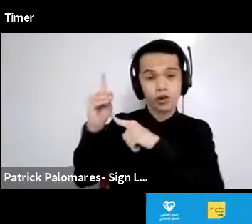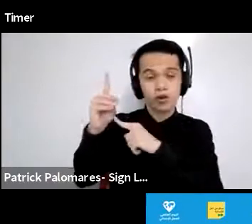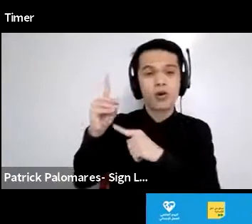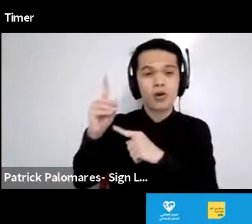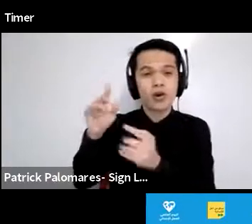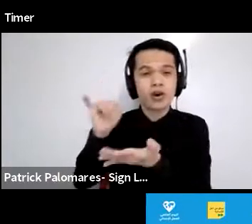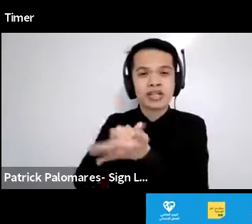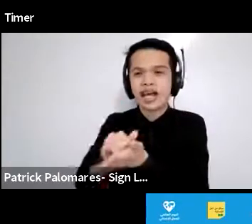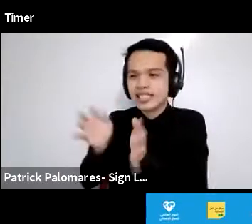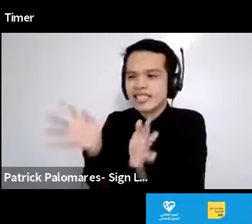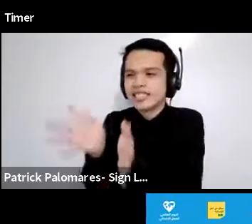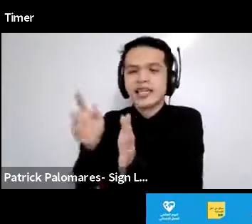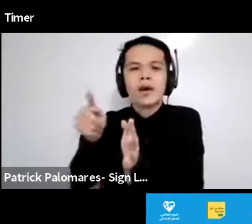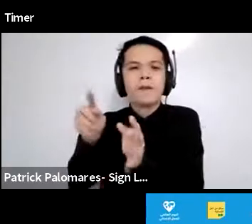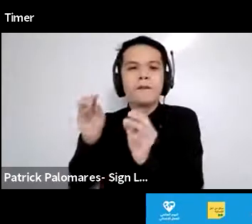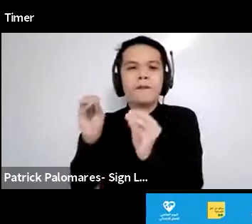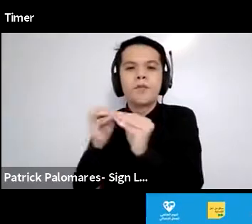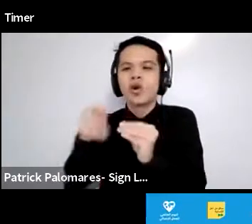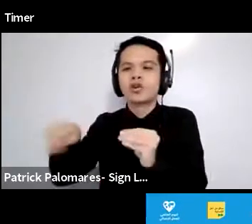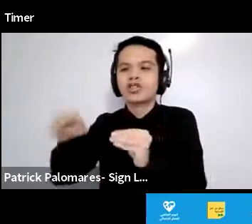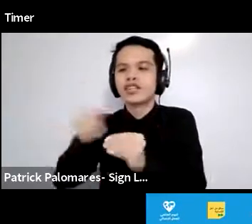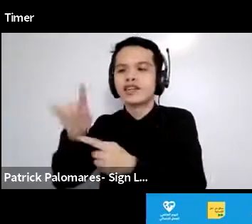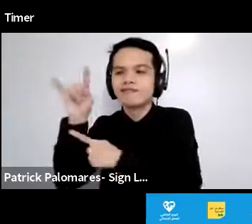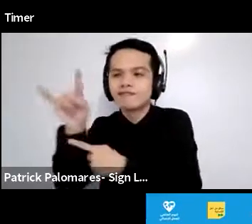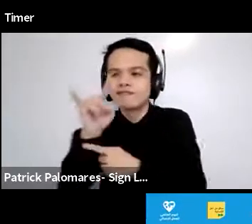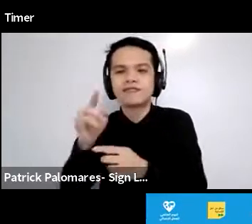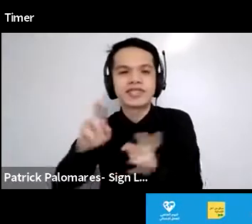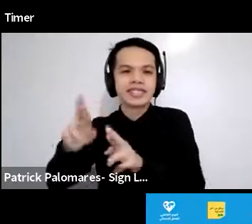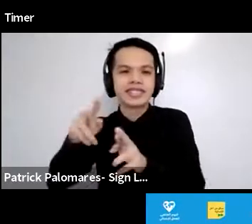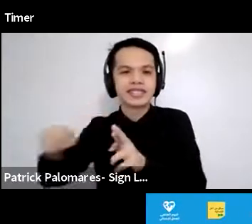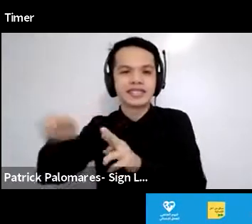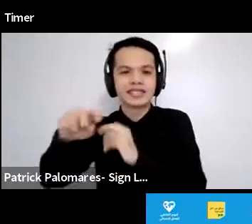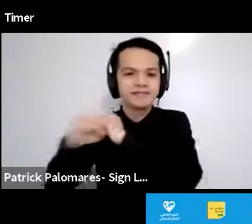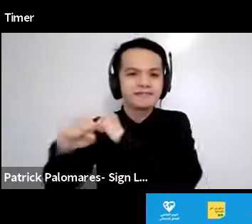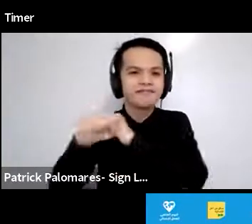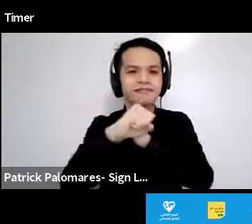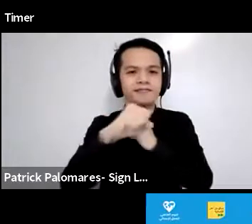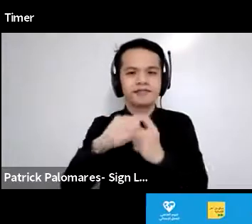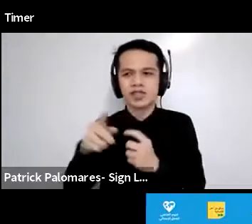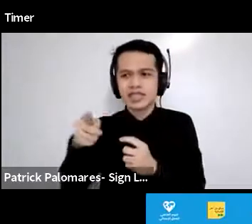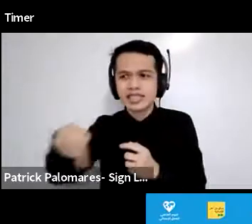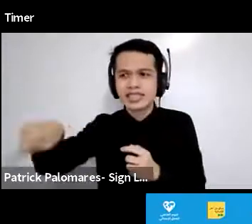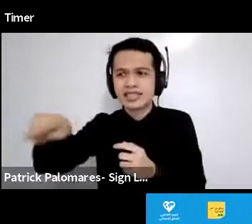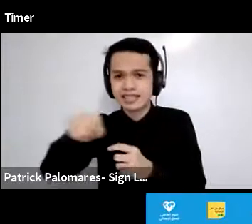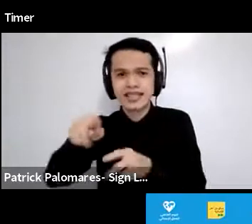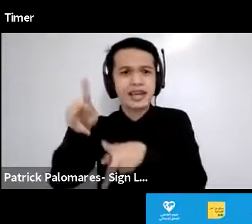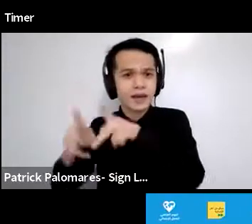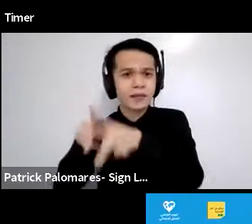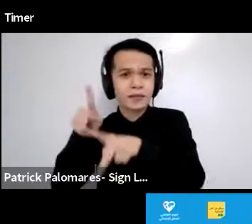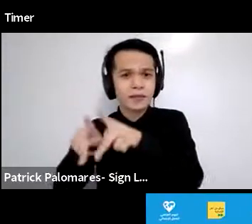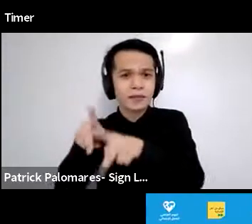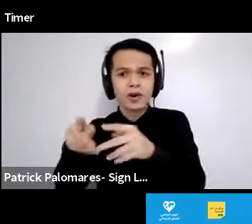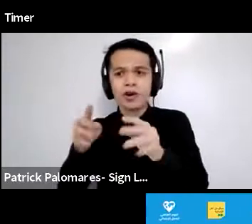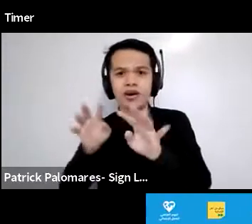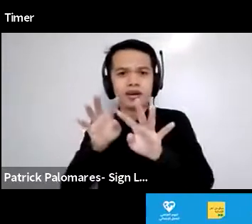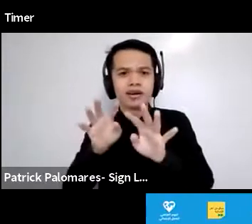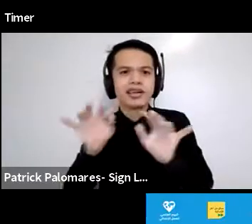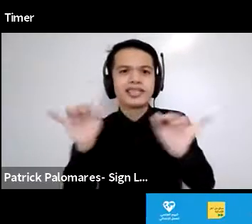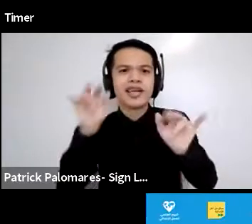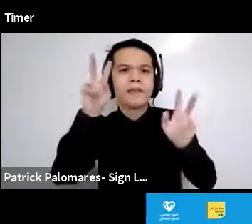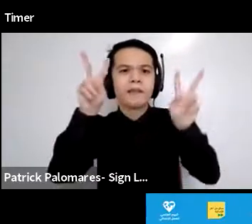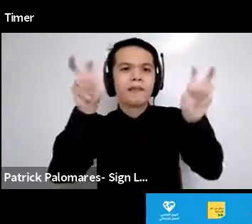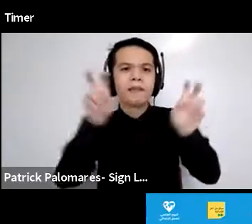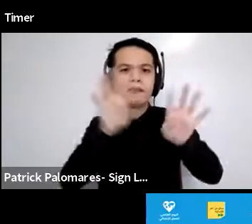amplify the resistance and campaigns of the most vulnerable people, because they're also the ones who are at the front lines of the defense of